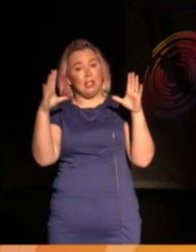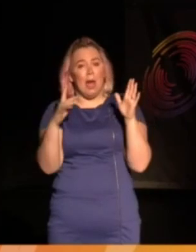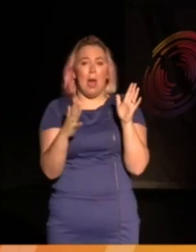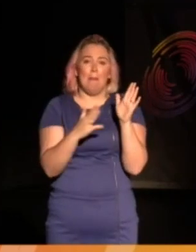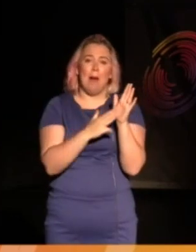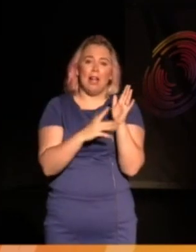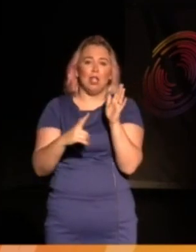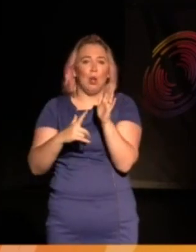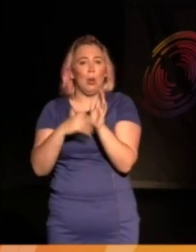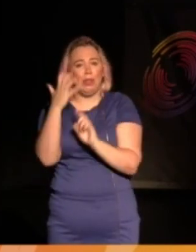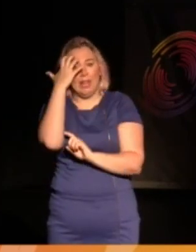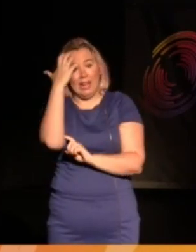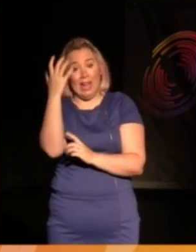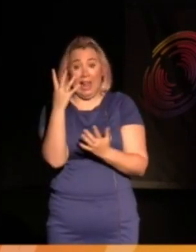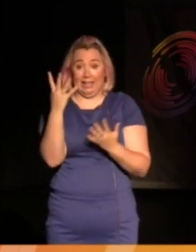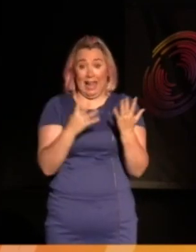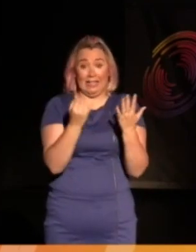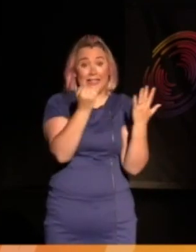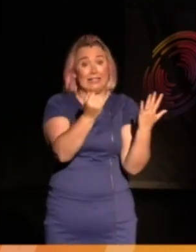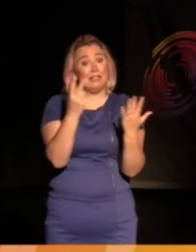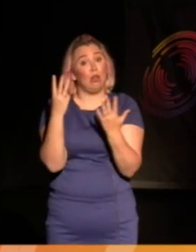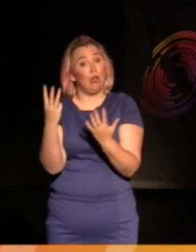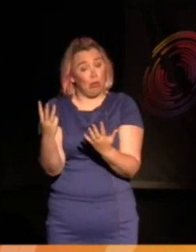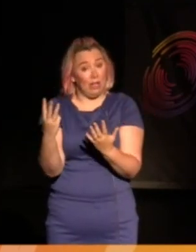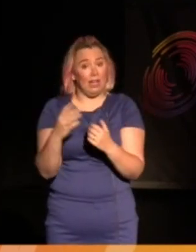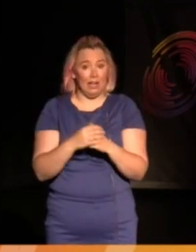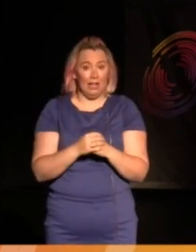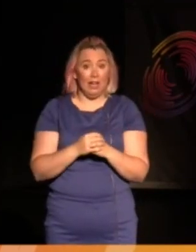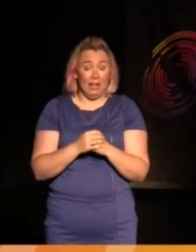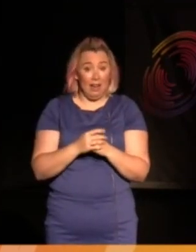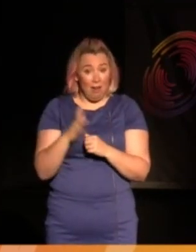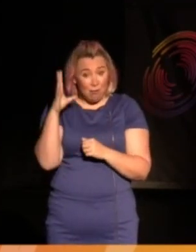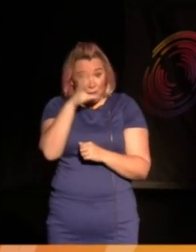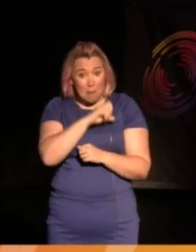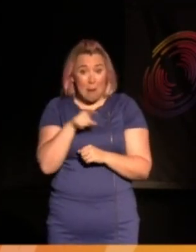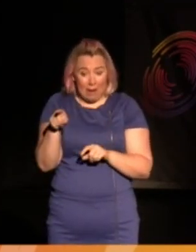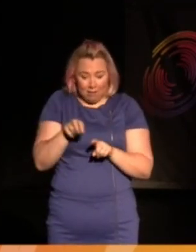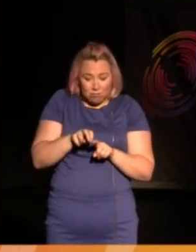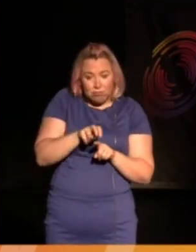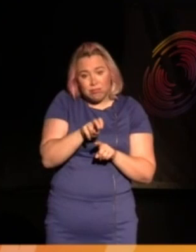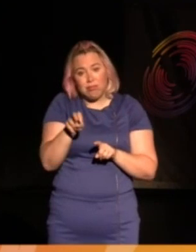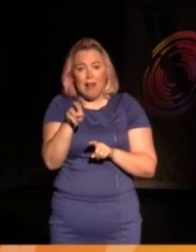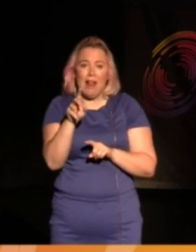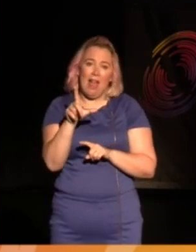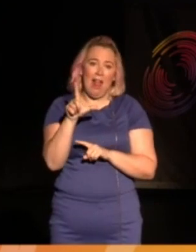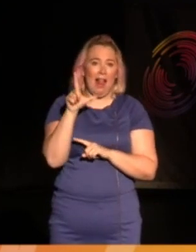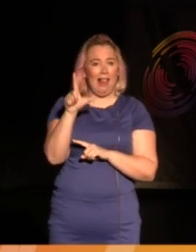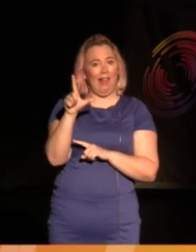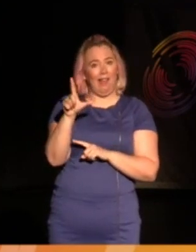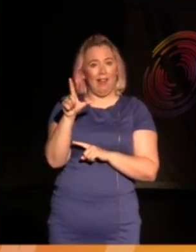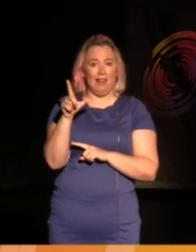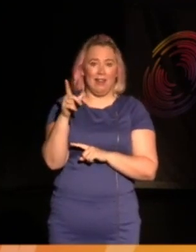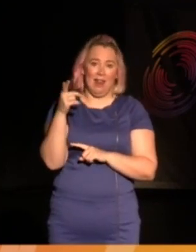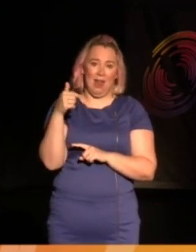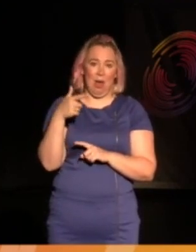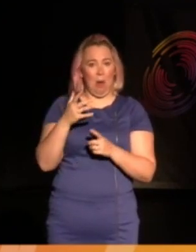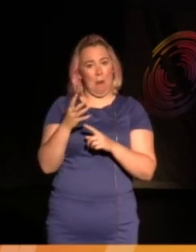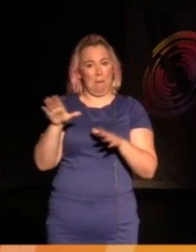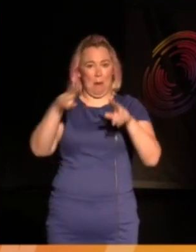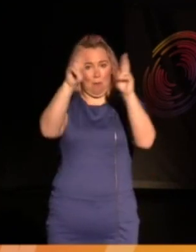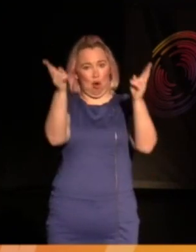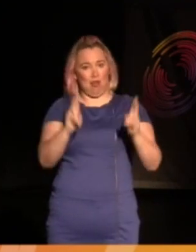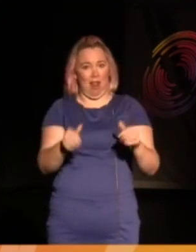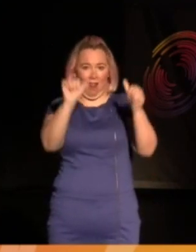King in 1963 had climbed to the steps of the Lincoln Memorial and didn't say he had a dream, but instead